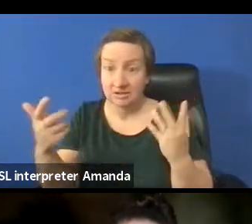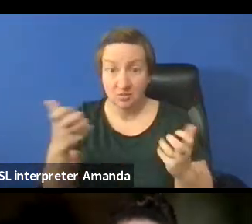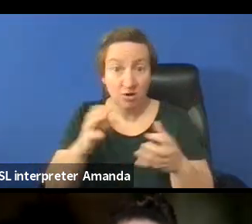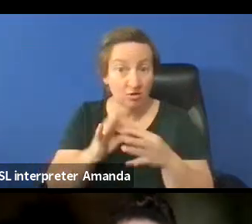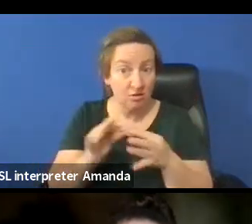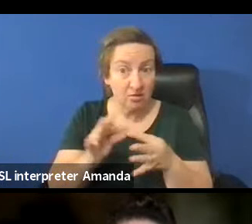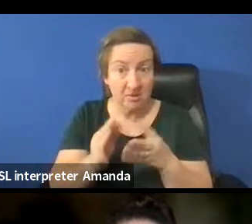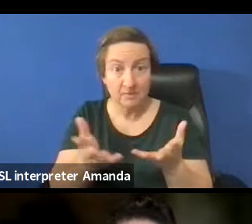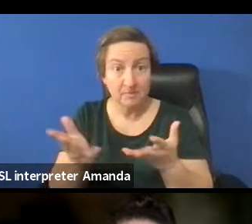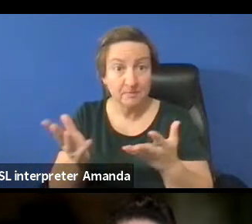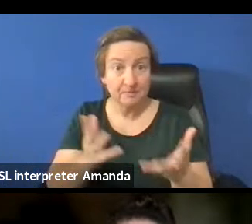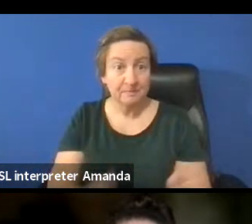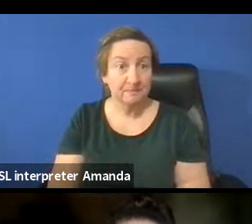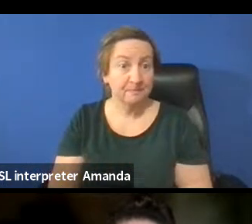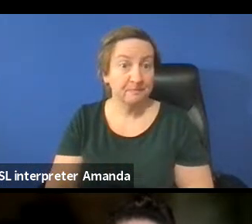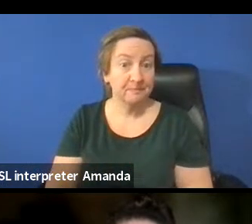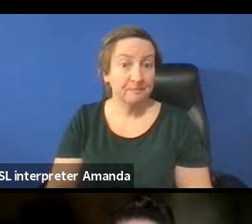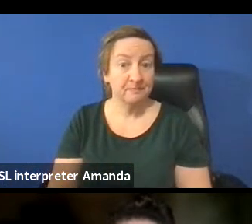comment?